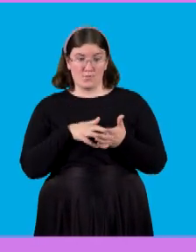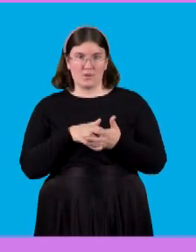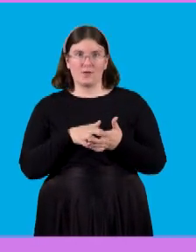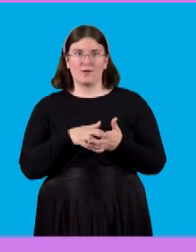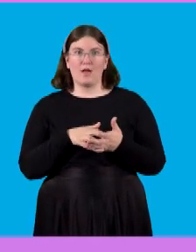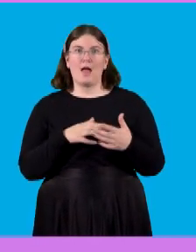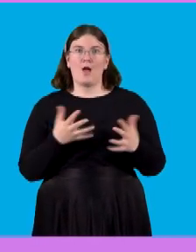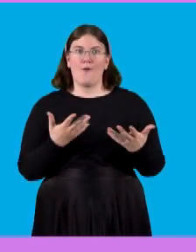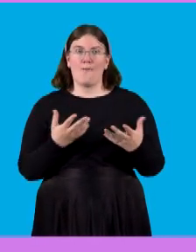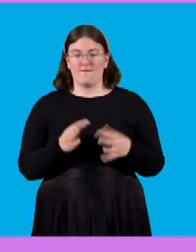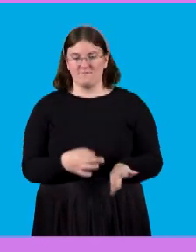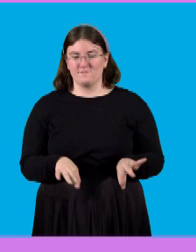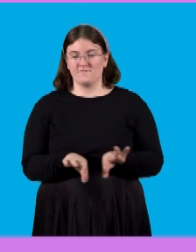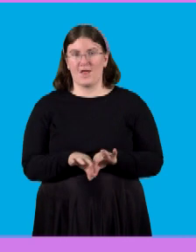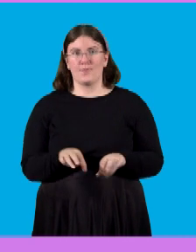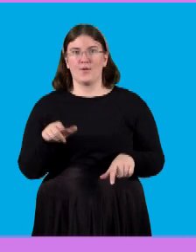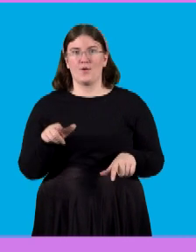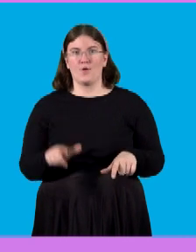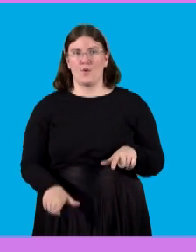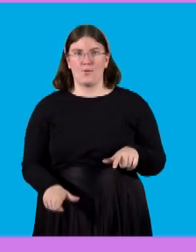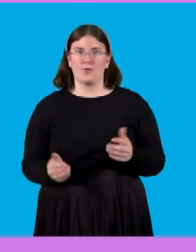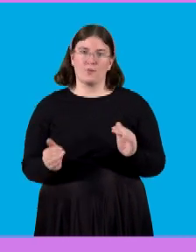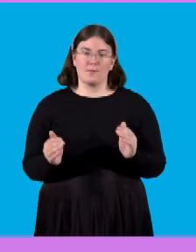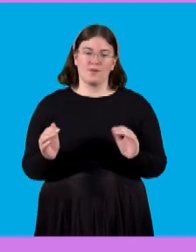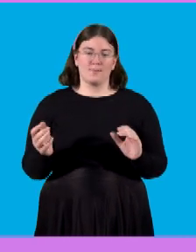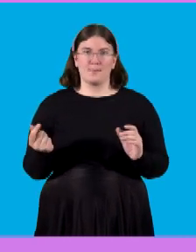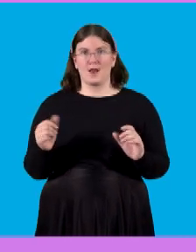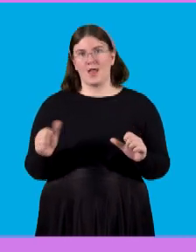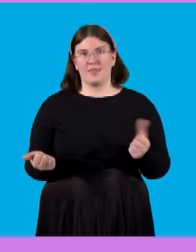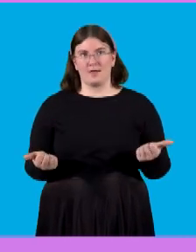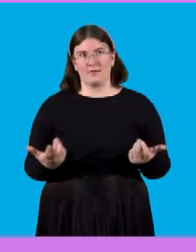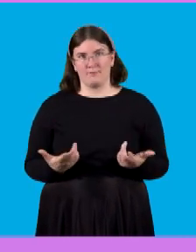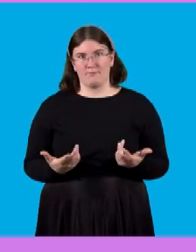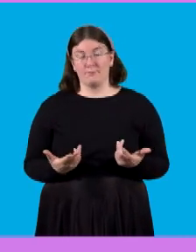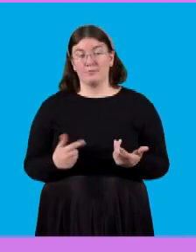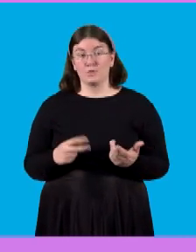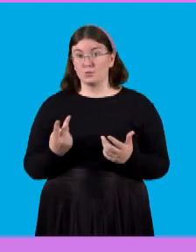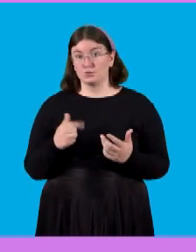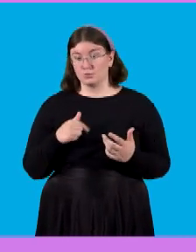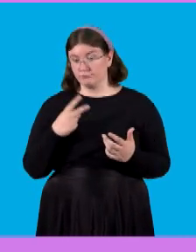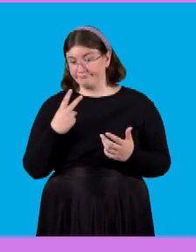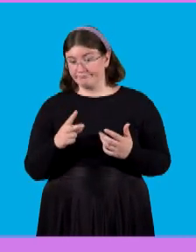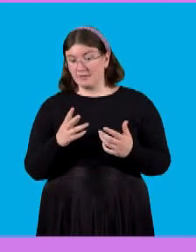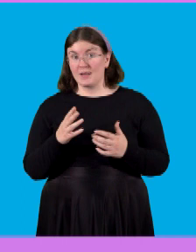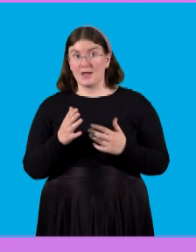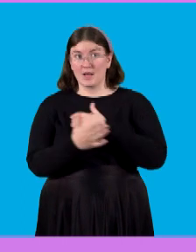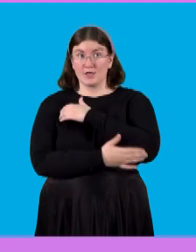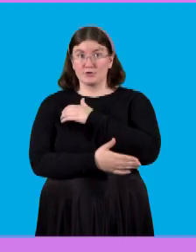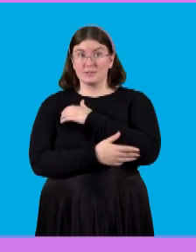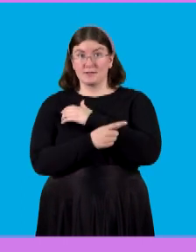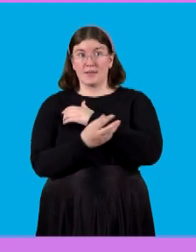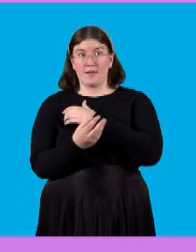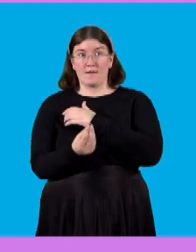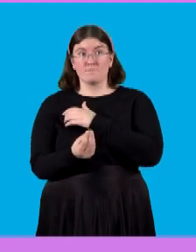weak when it is less in value as compared to other currencies. We also indicated that countries